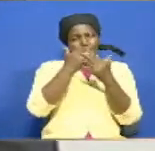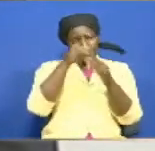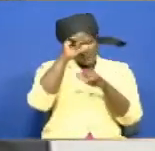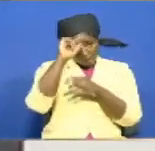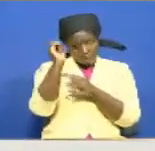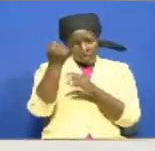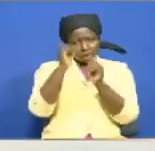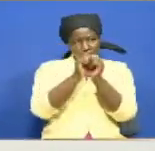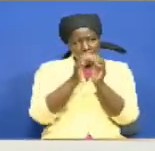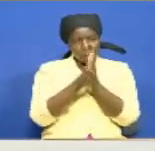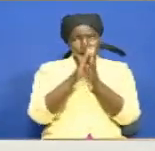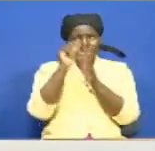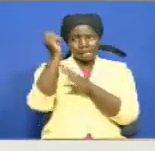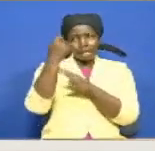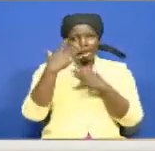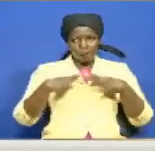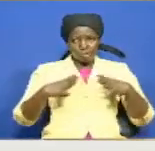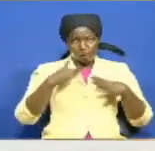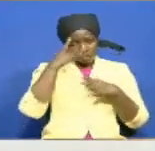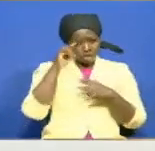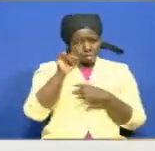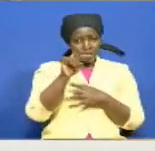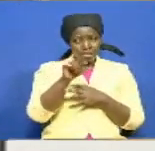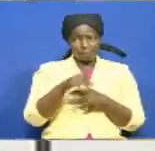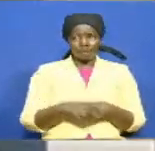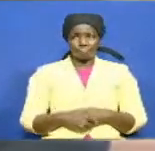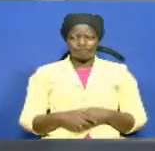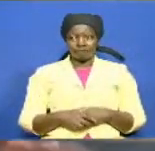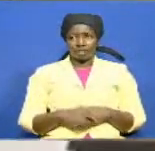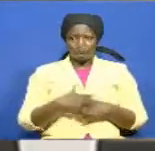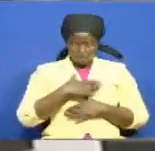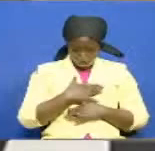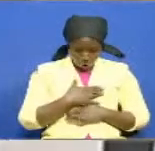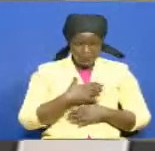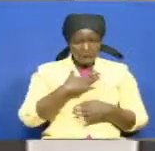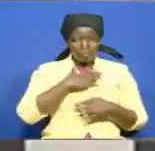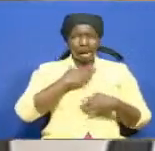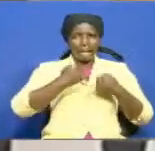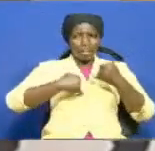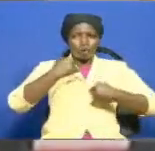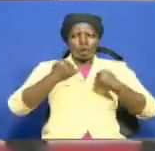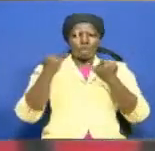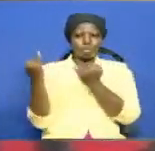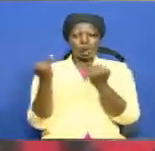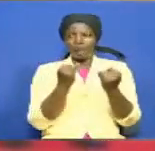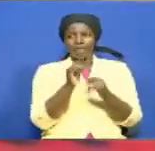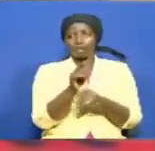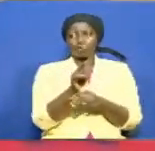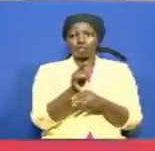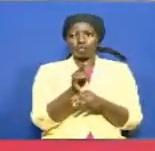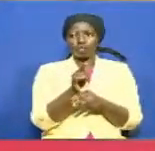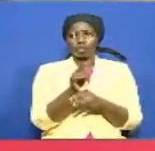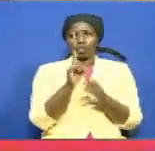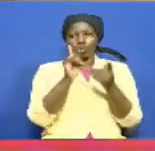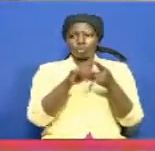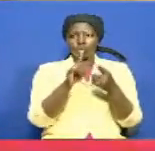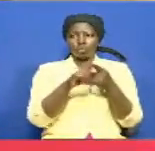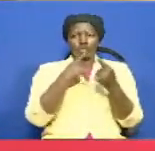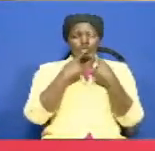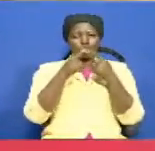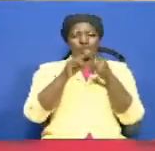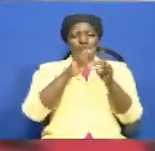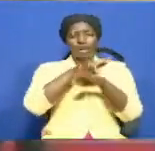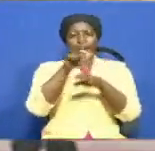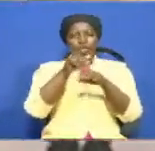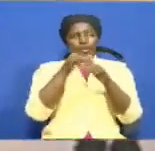for this matter. So, Your Excellency, it is now my pleasure to invite you to address the nation.